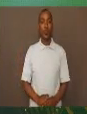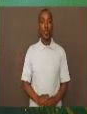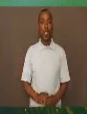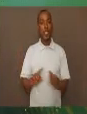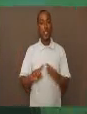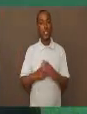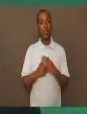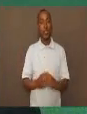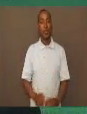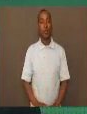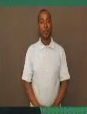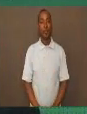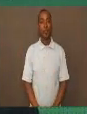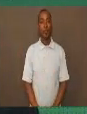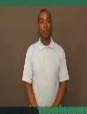us begin.